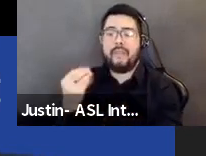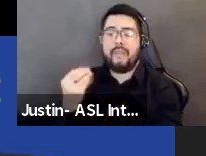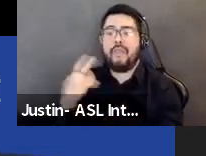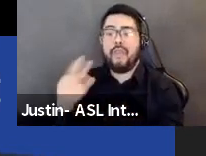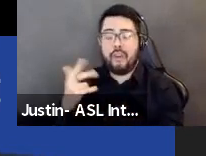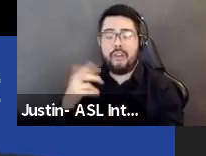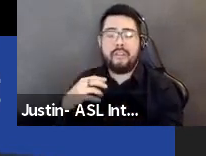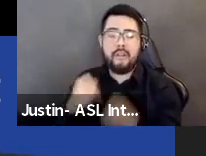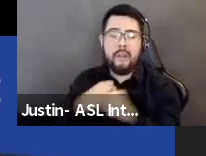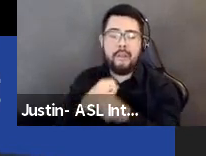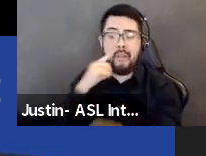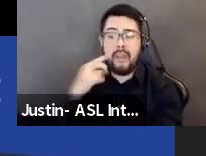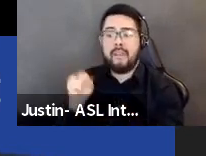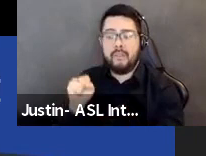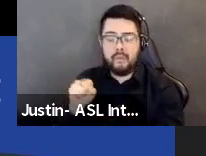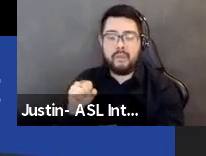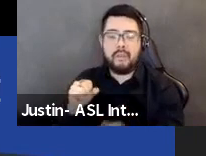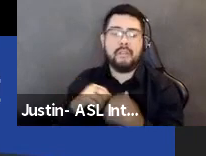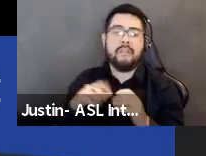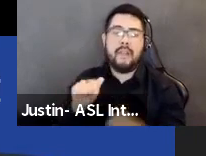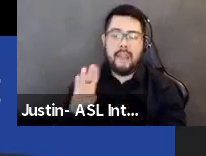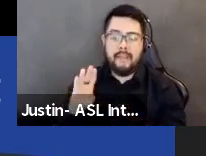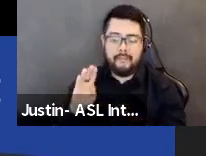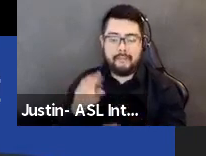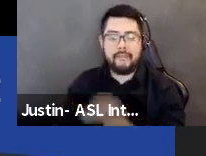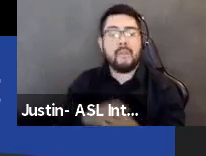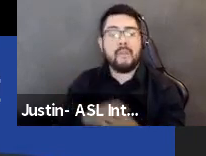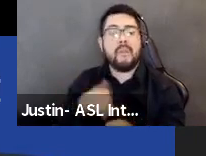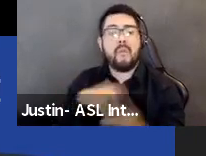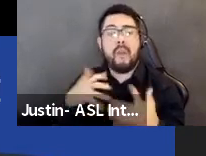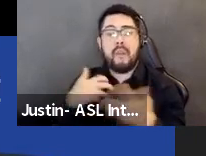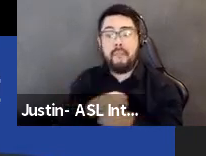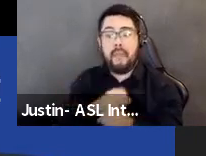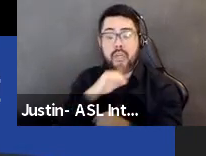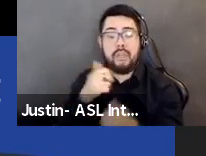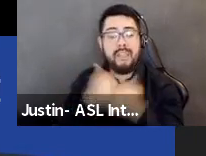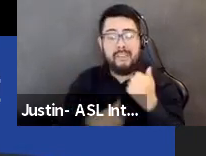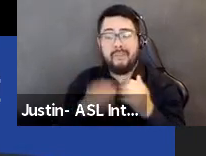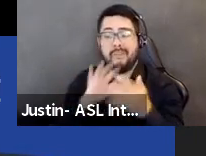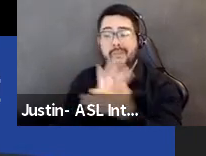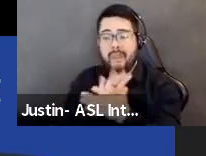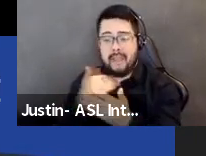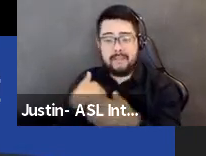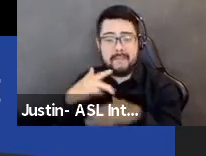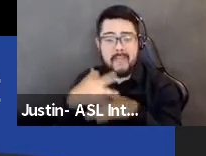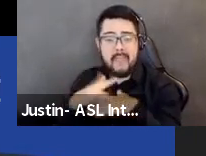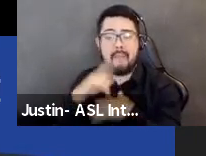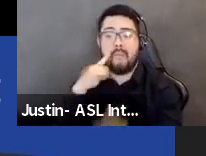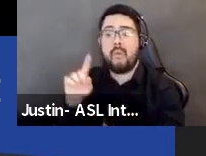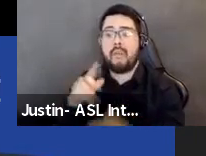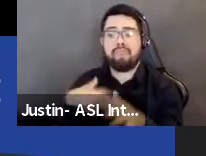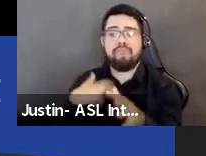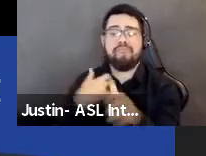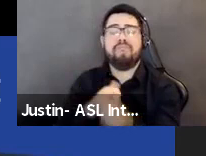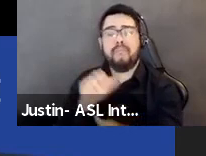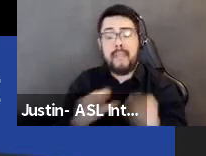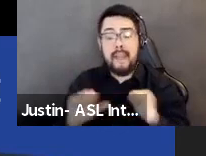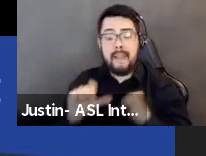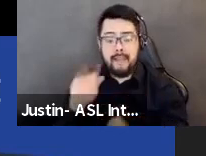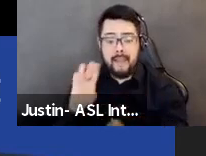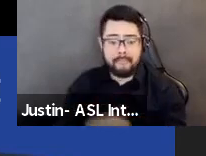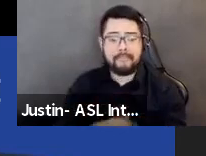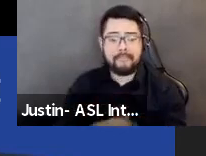ensures every cps high school is equipped with a state-of-the-art science lab continued capital support for programmatic